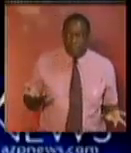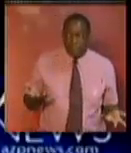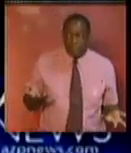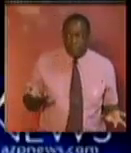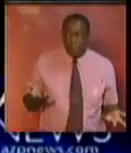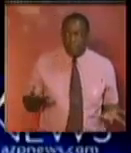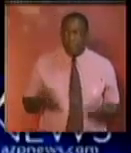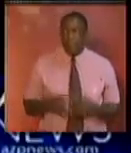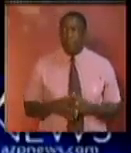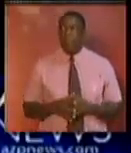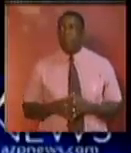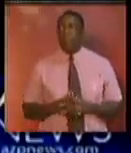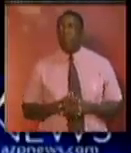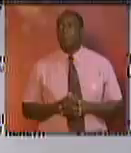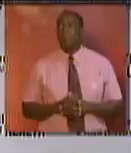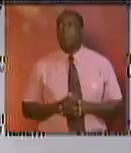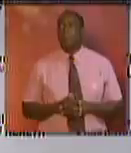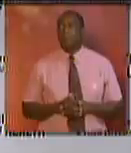Thank you.